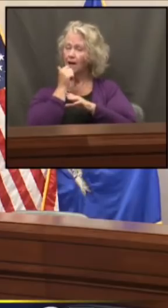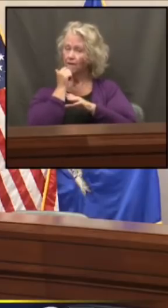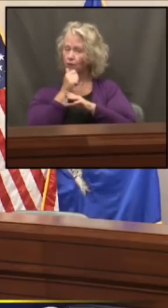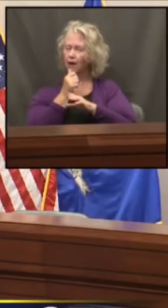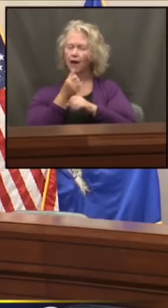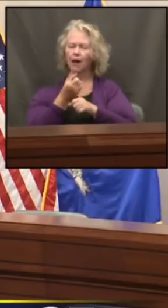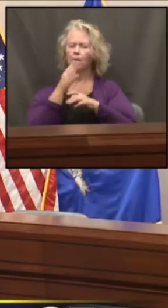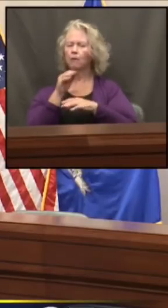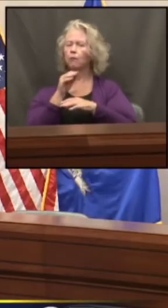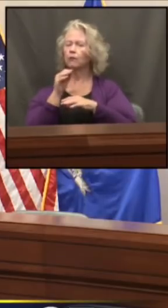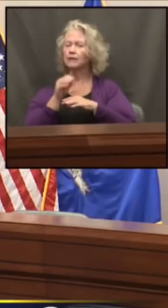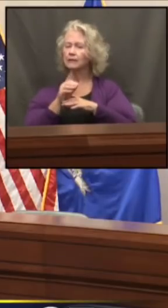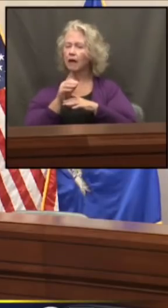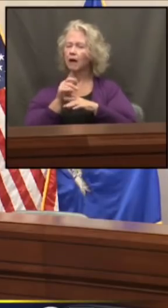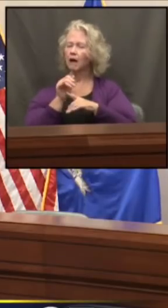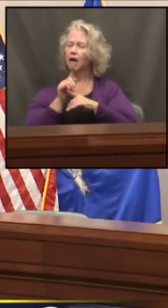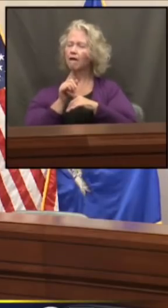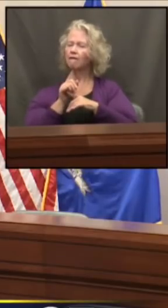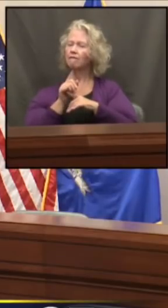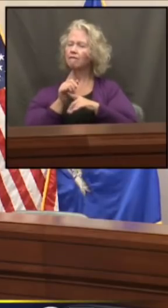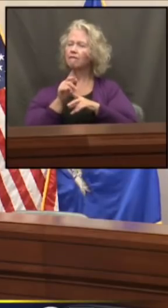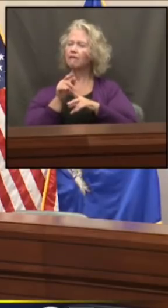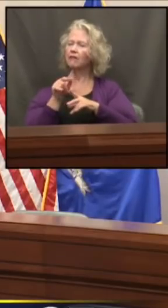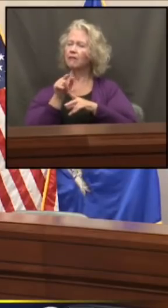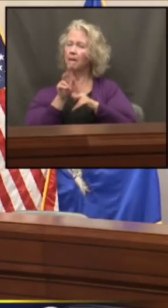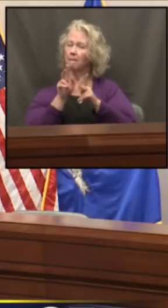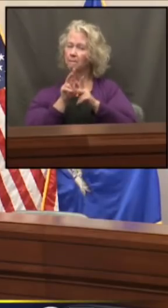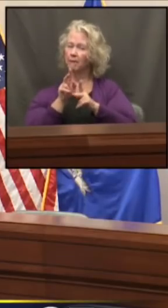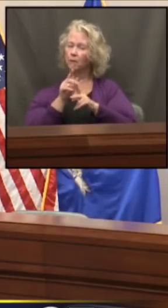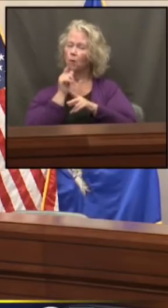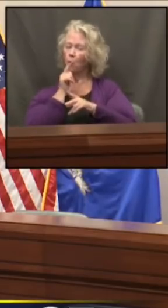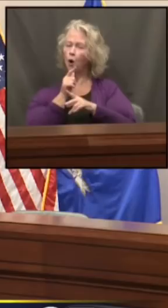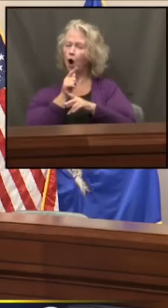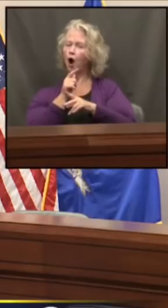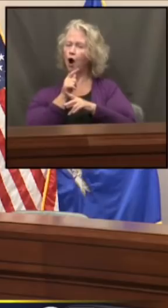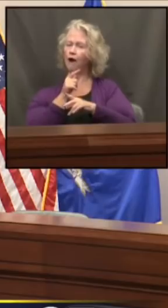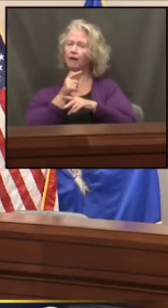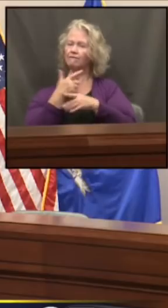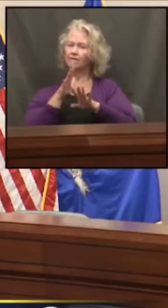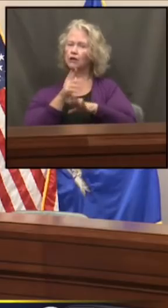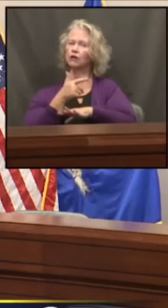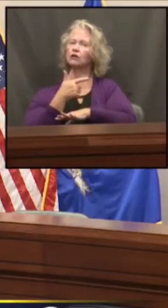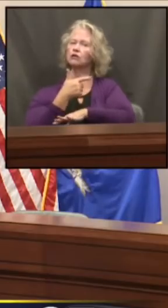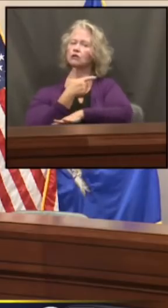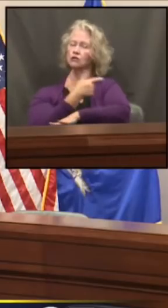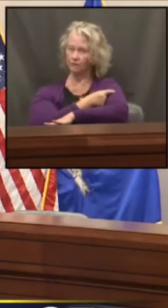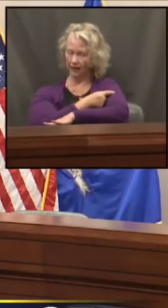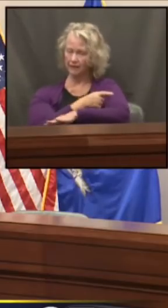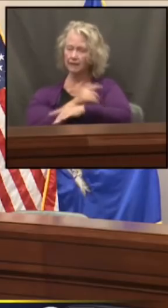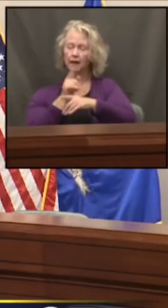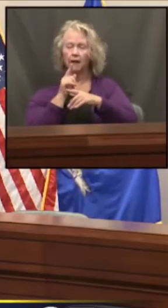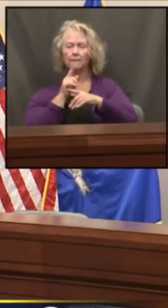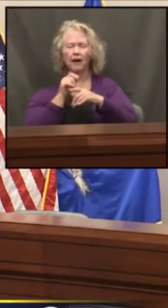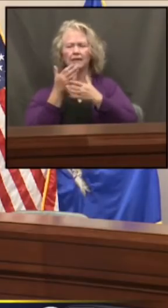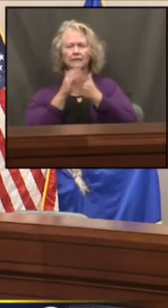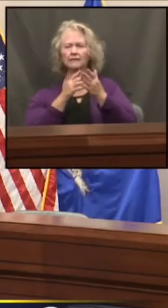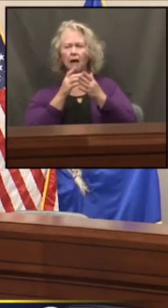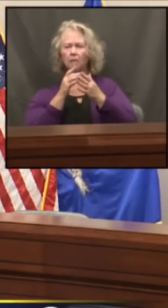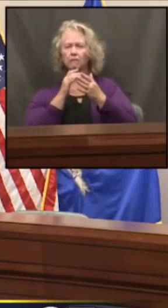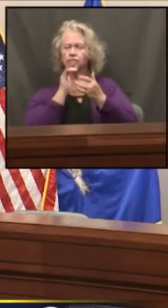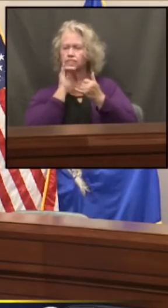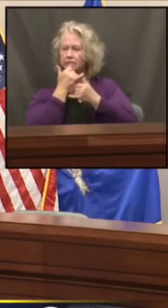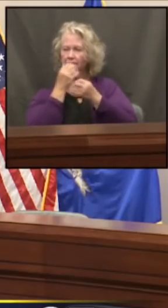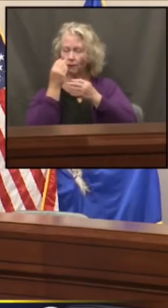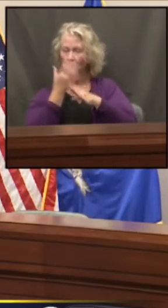are vaccinated, but some of the hospitals say that those totals are a little misleading because many of the vaccinated people who are hospitalized